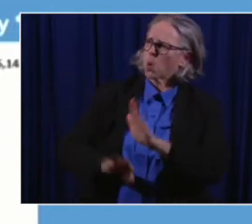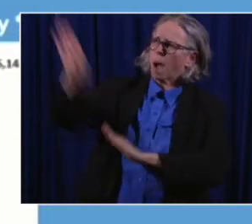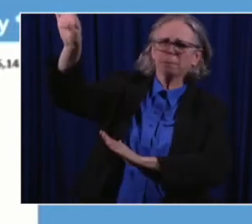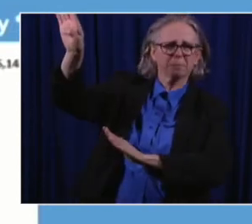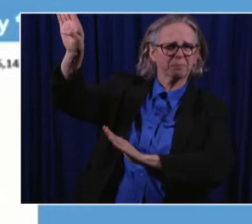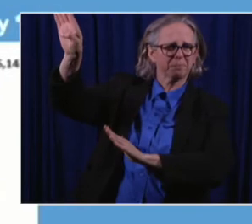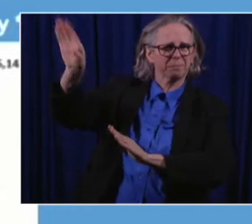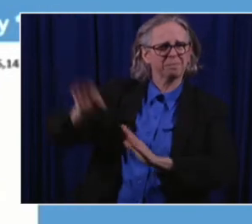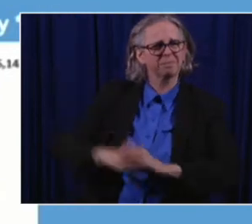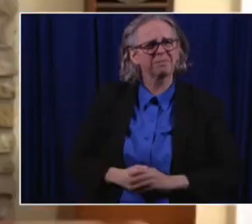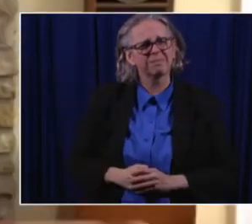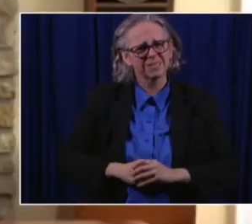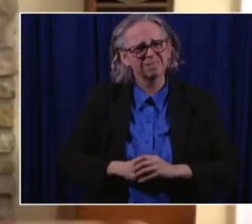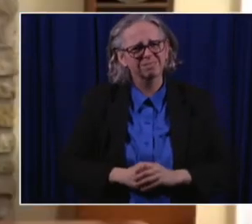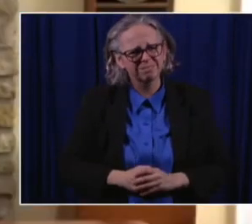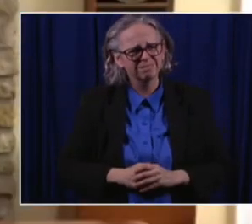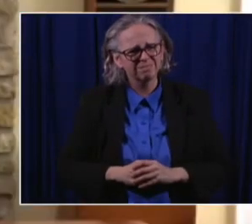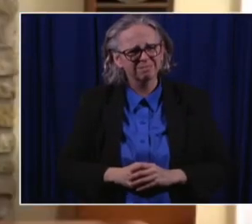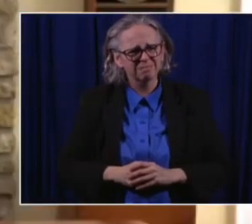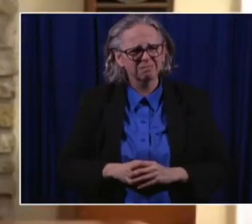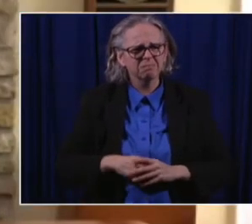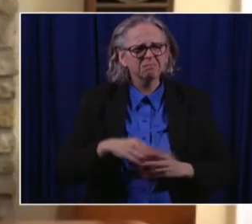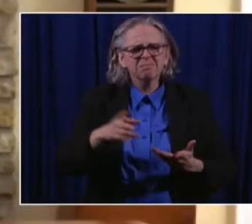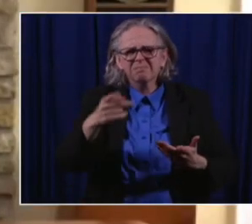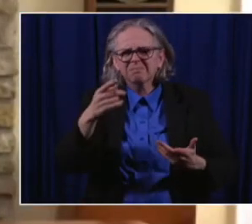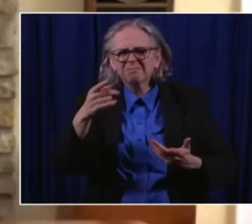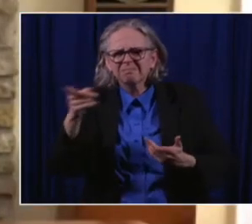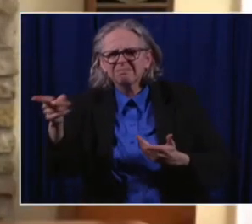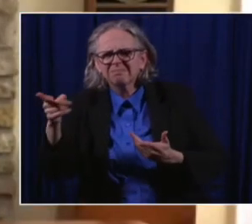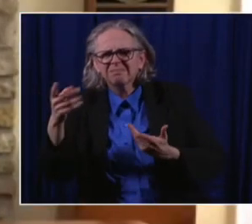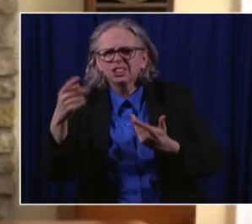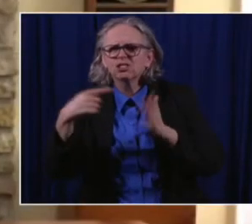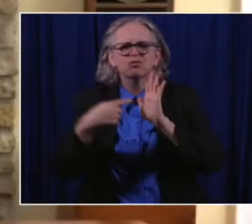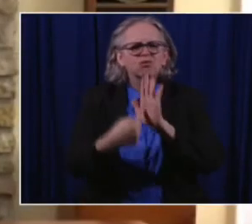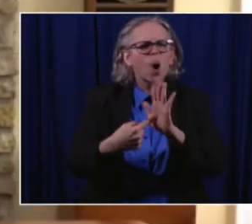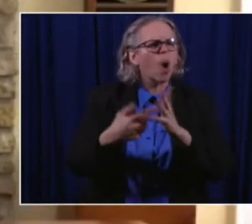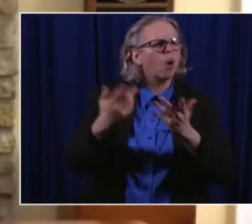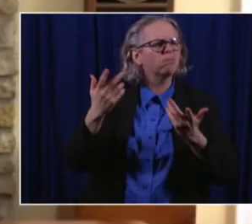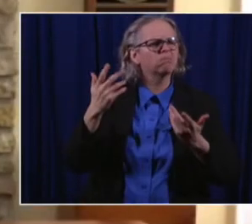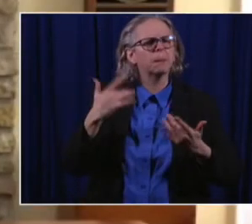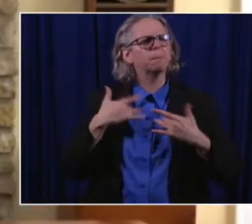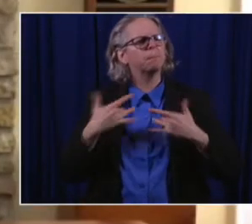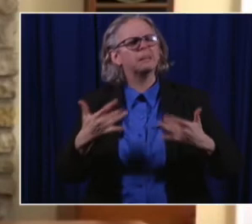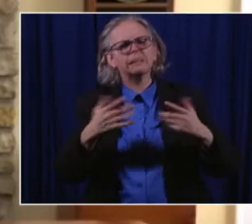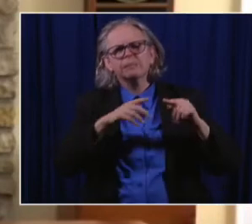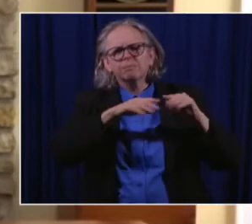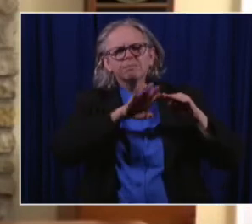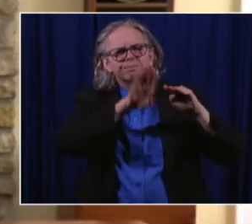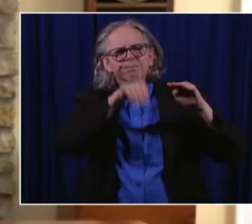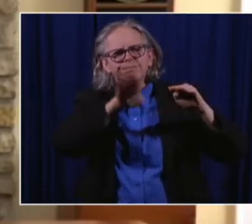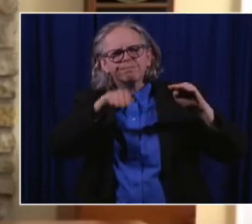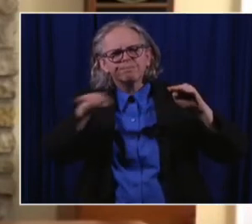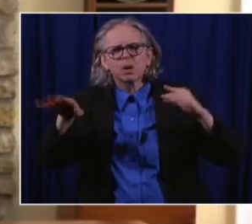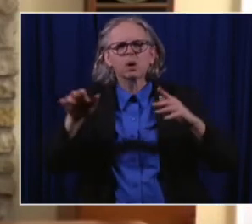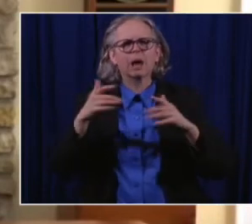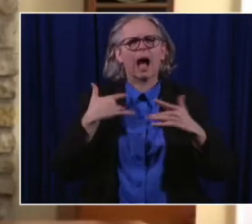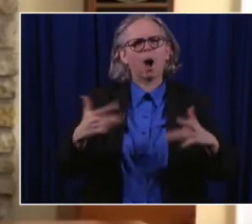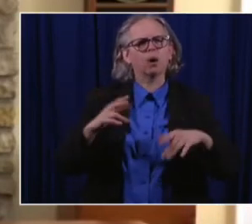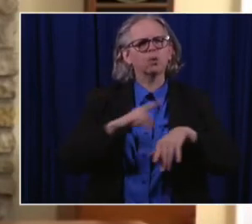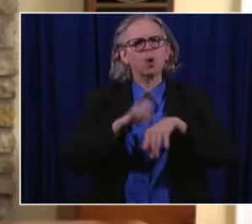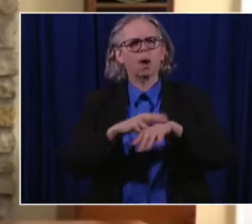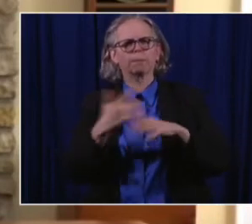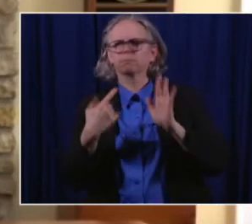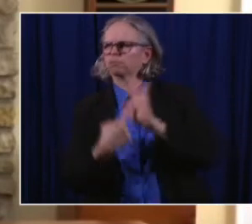Let's go now, Eric, and look at the big trend indicator. Our normal slide today, we are reporting